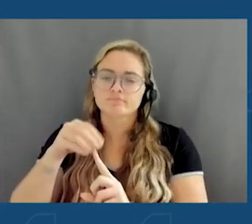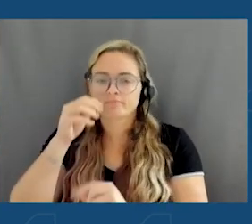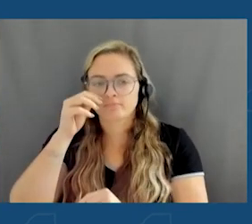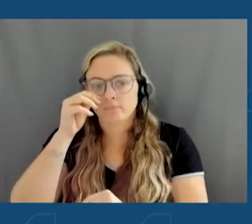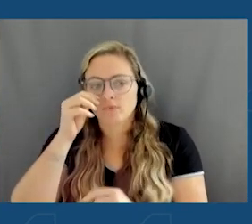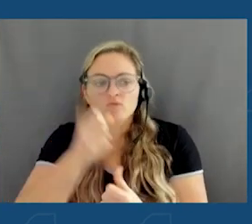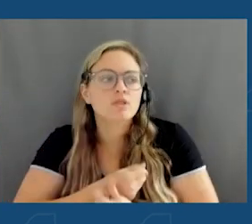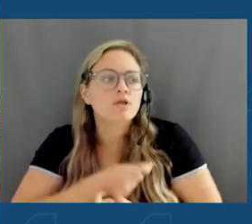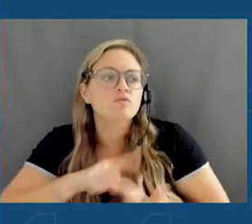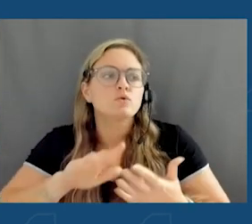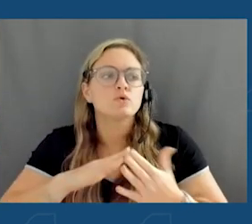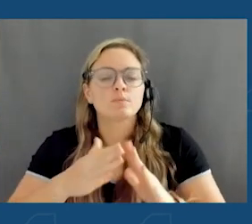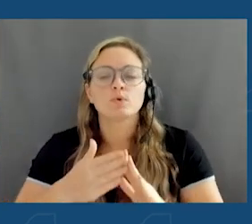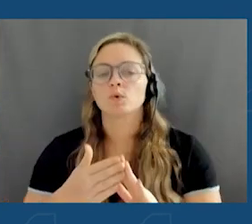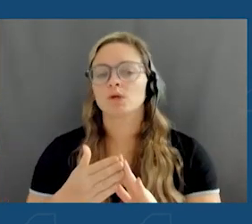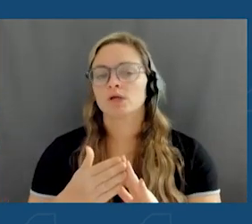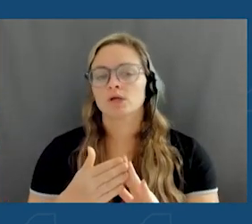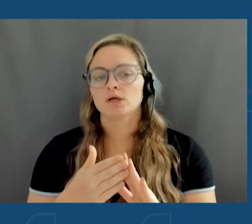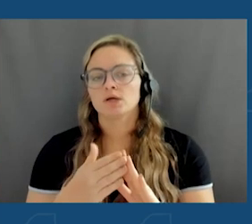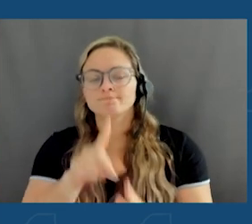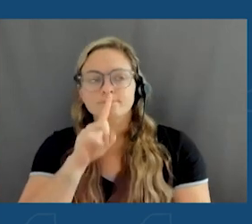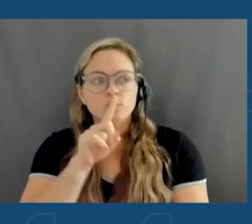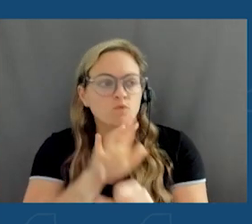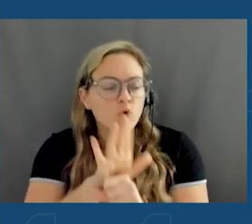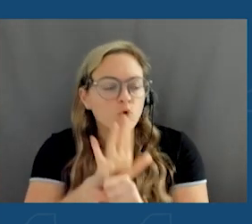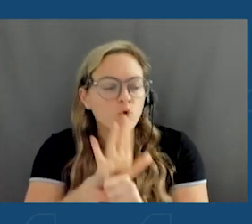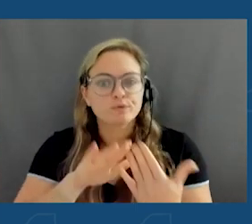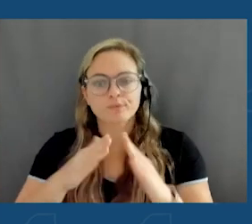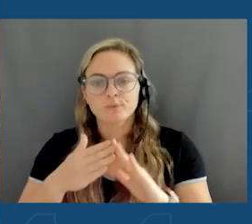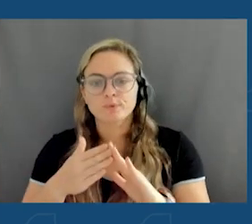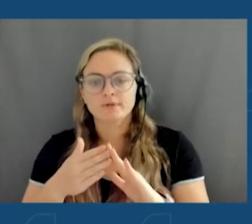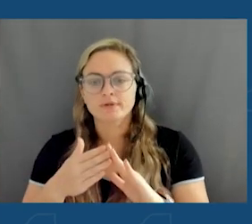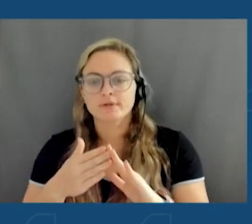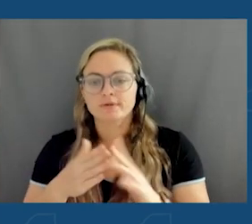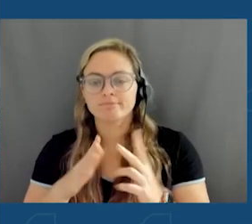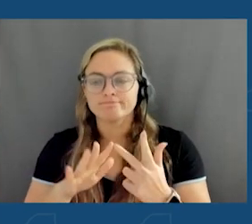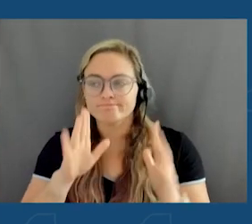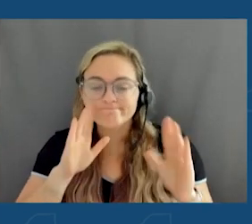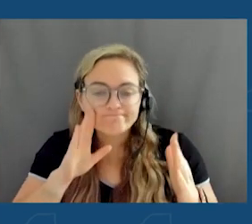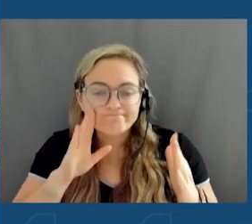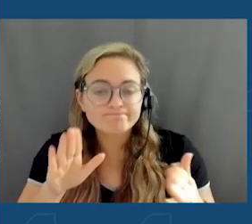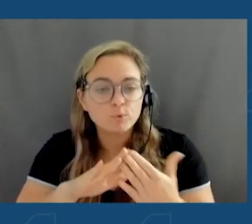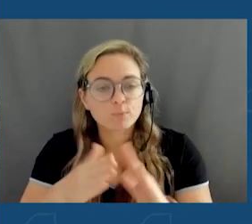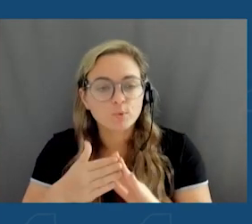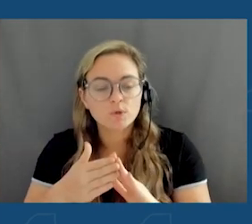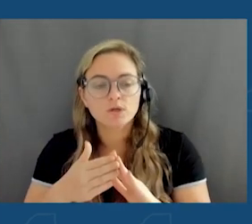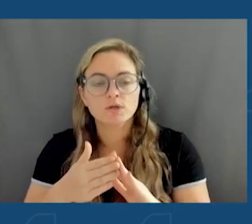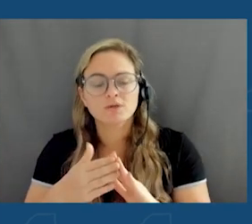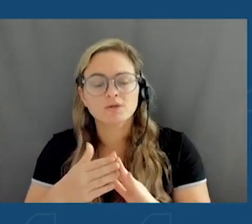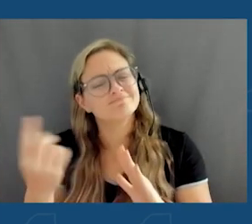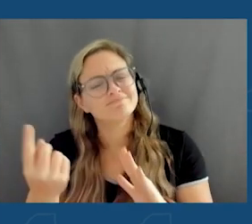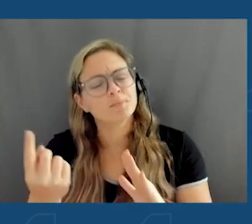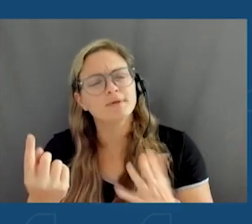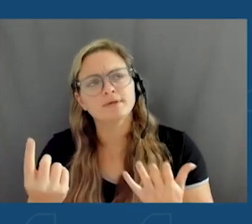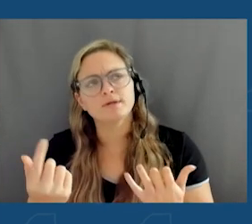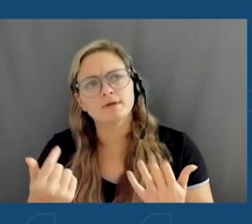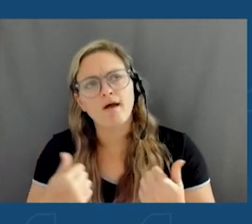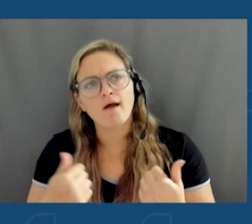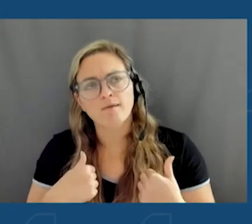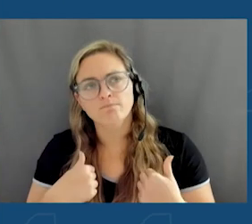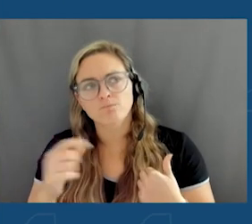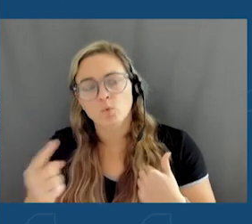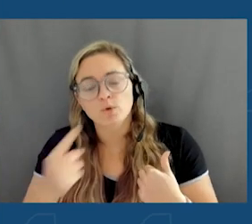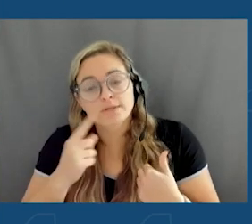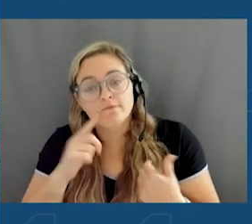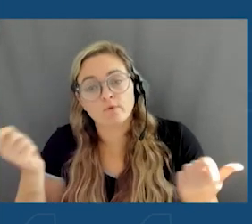community, it brings devotion to the community, it brings attention to the community, And it's something that I can only say for